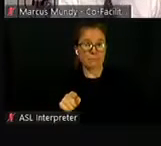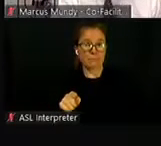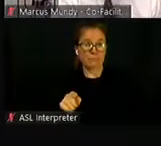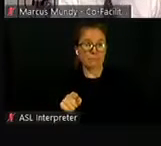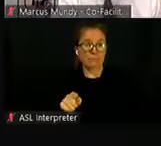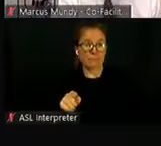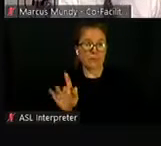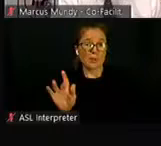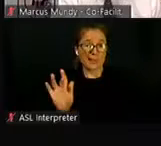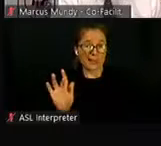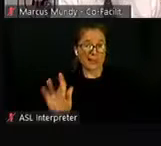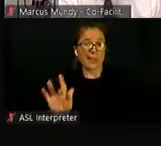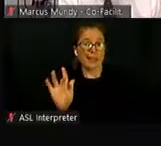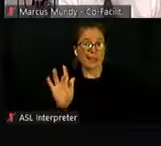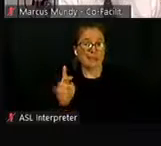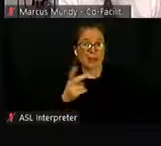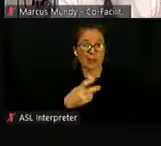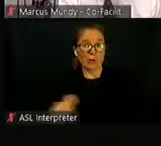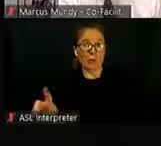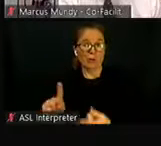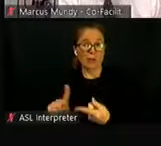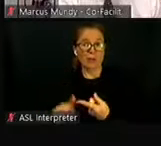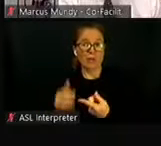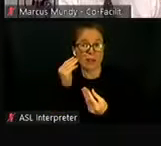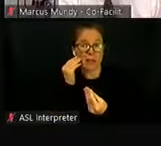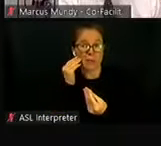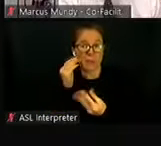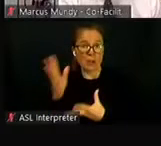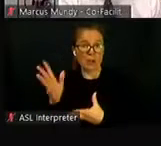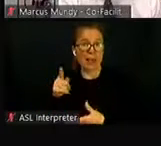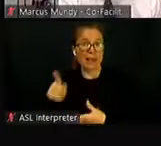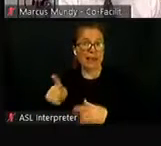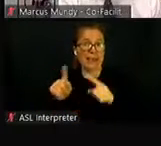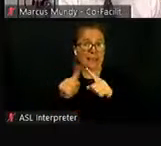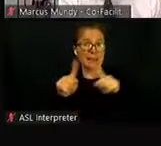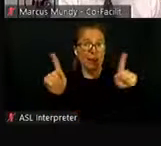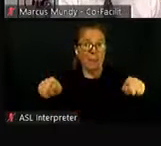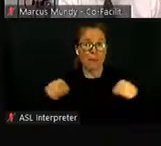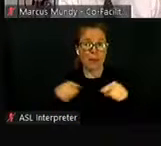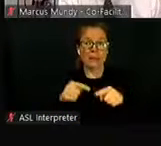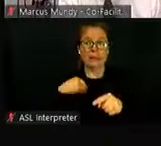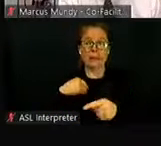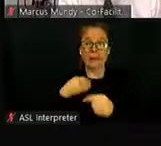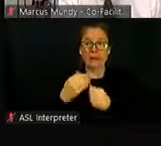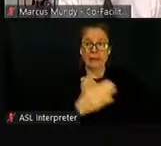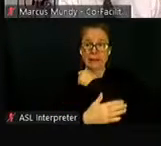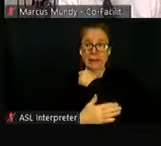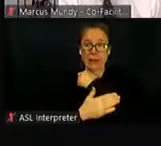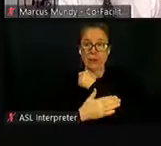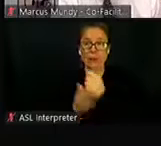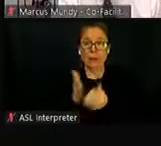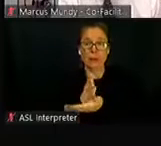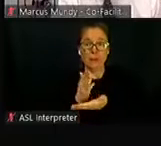actually click to get to that information. And that is actually a page that has the county's budget in much more detailed